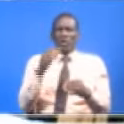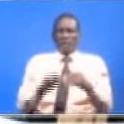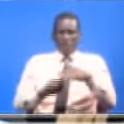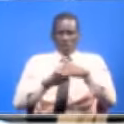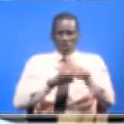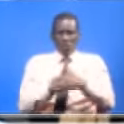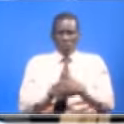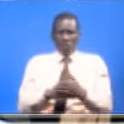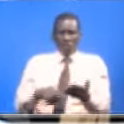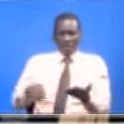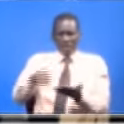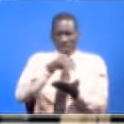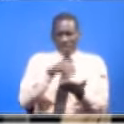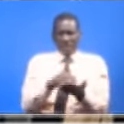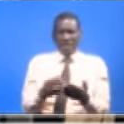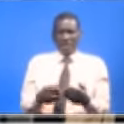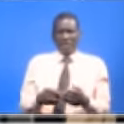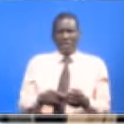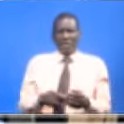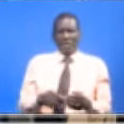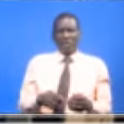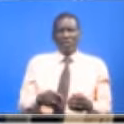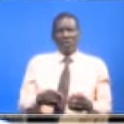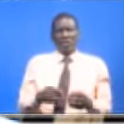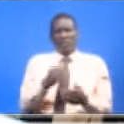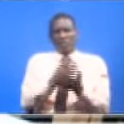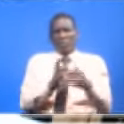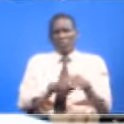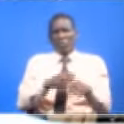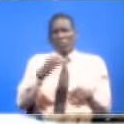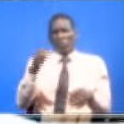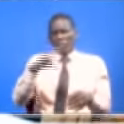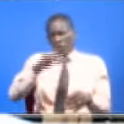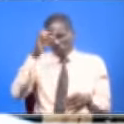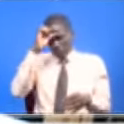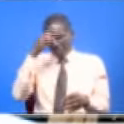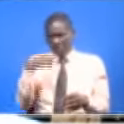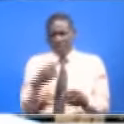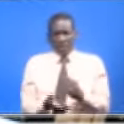facility in every county. Okay, then sometimes we go back to the government and say, help us.